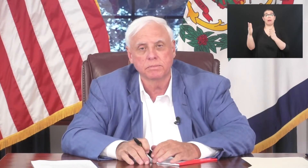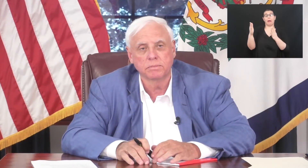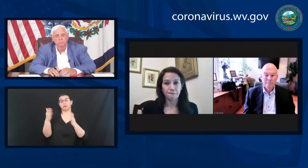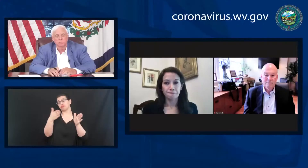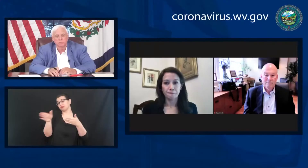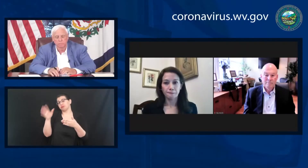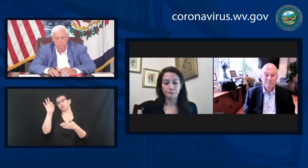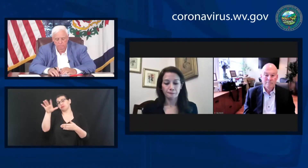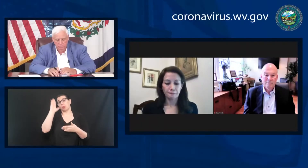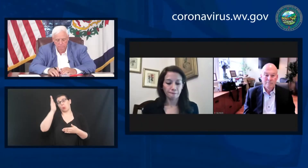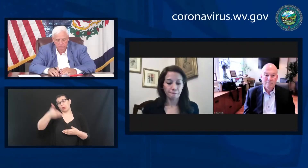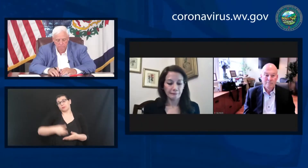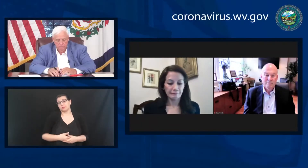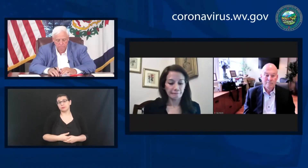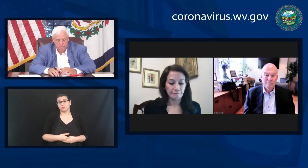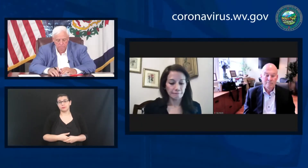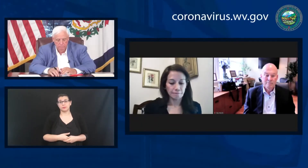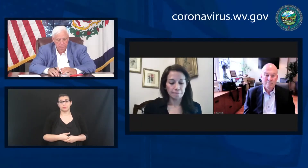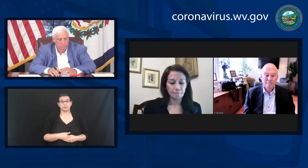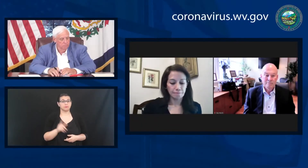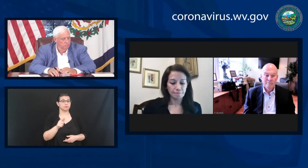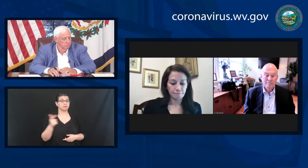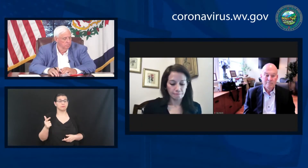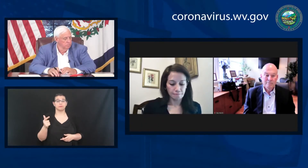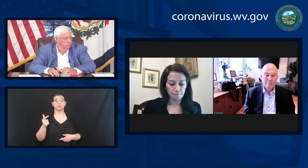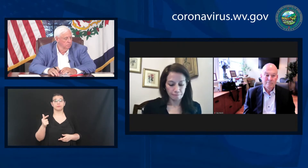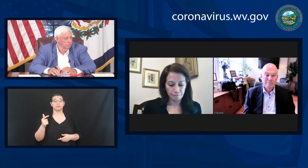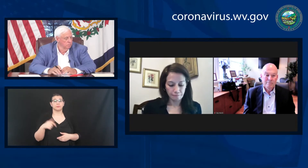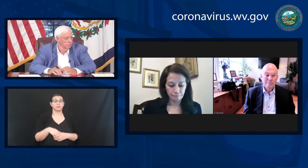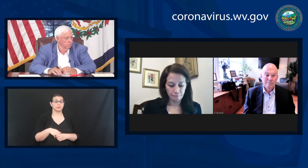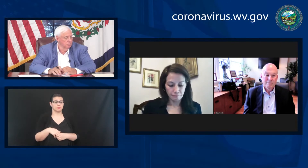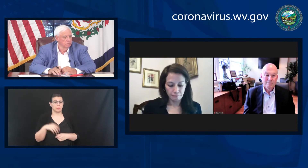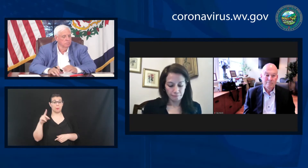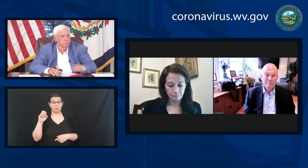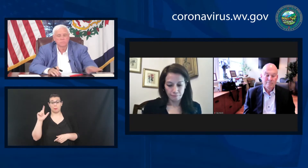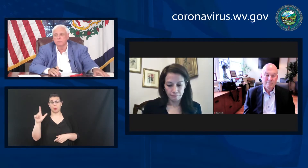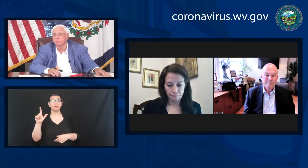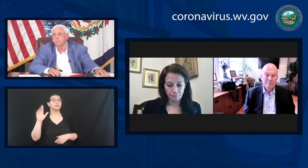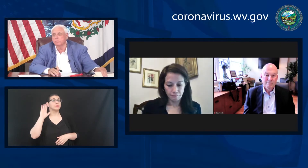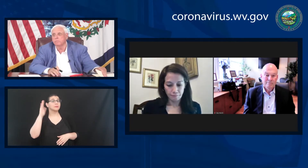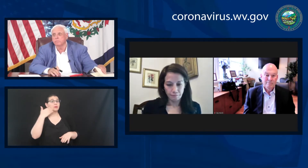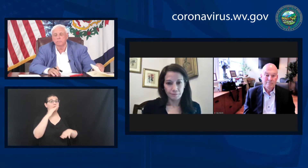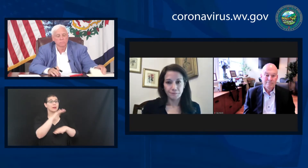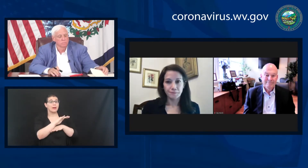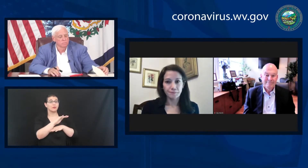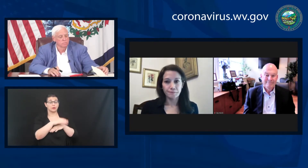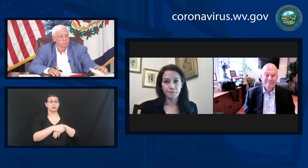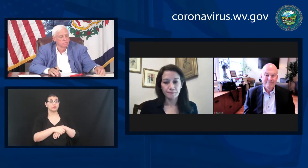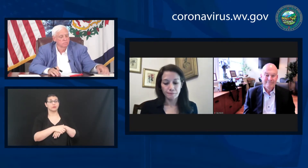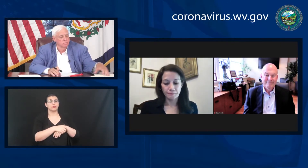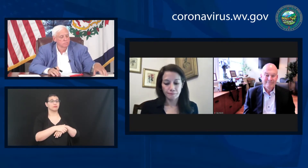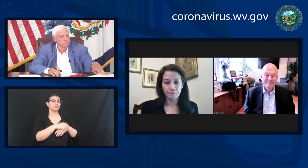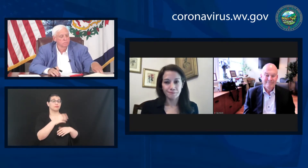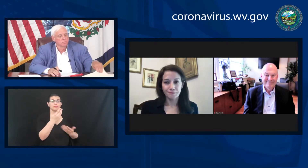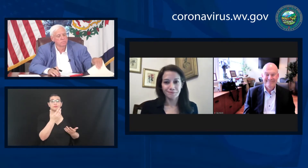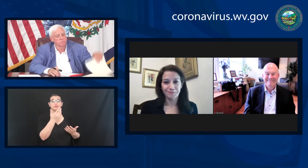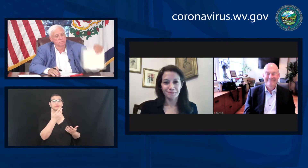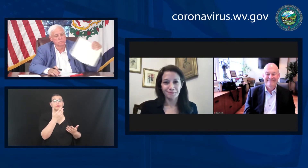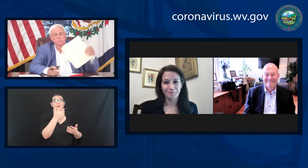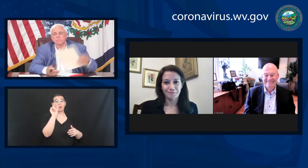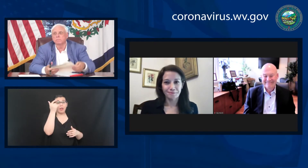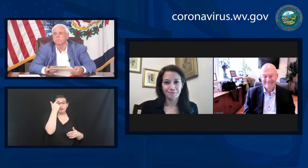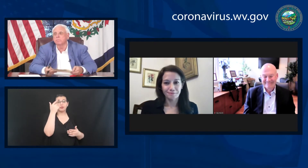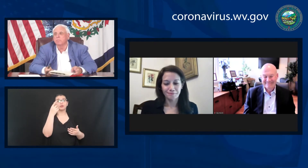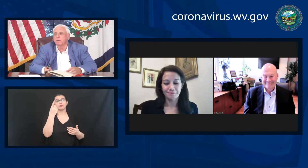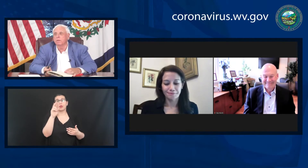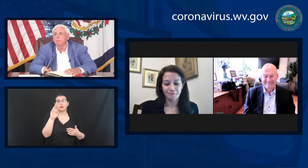All right, thank you, Charles. Next to Paul Mullen with WCBC. Good afternoon, Governor. Good afternoon, Dr. Marsh and Dr. Amjad.